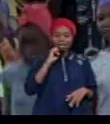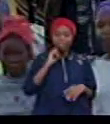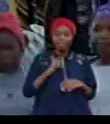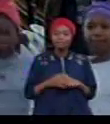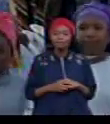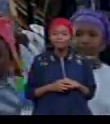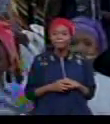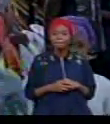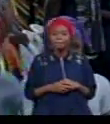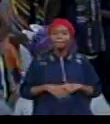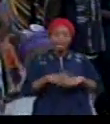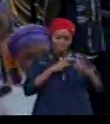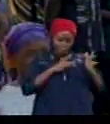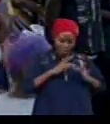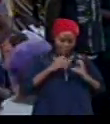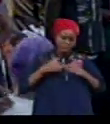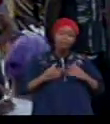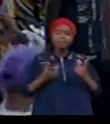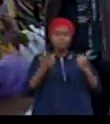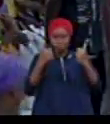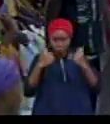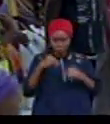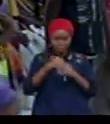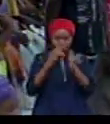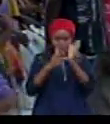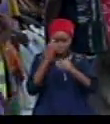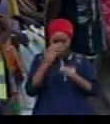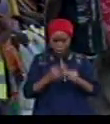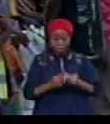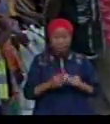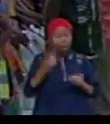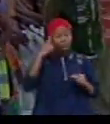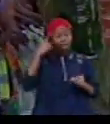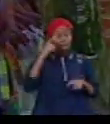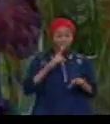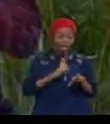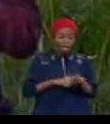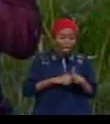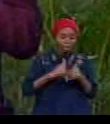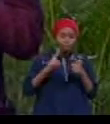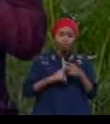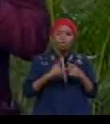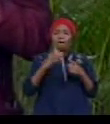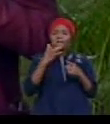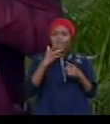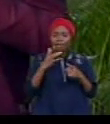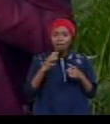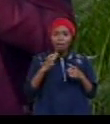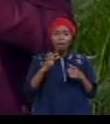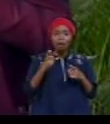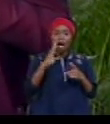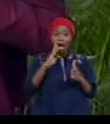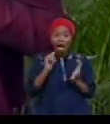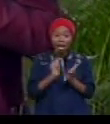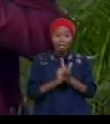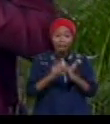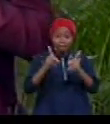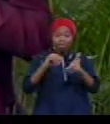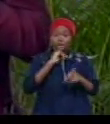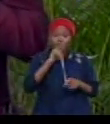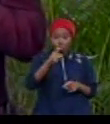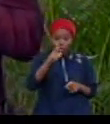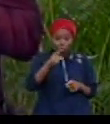Mercy has come. For the time to favor her. That her is you. That her is